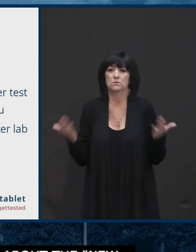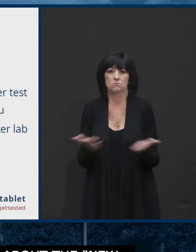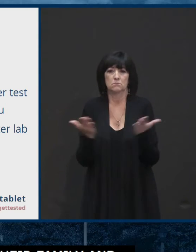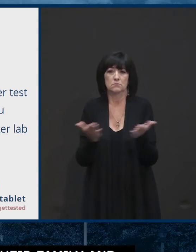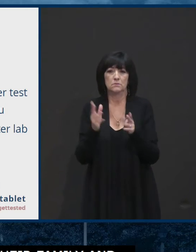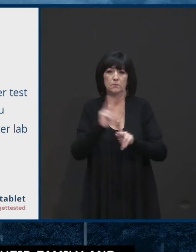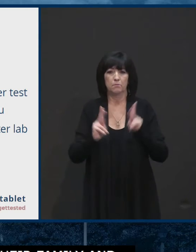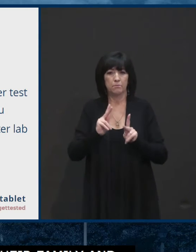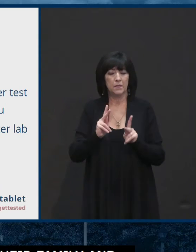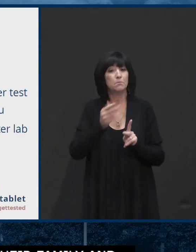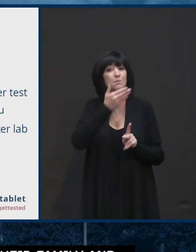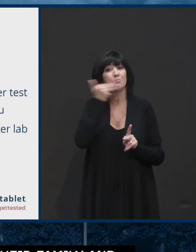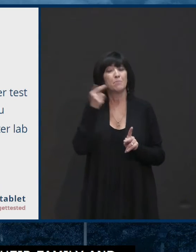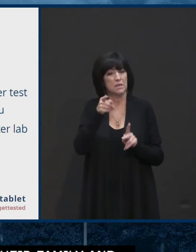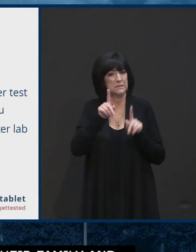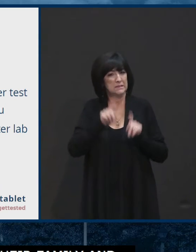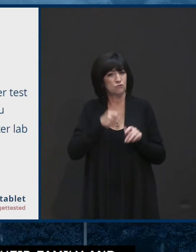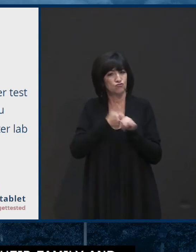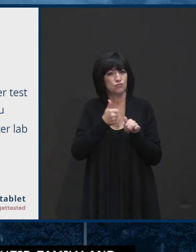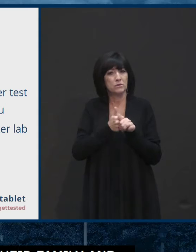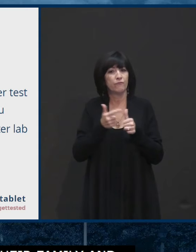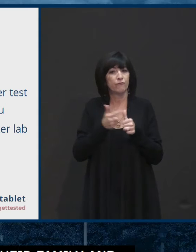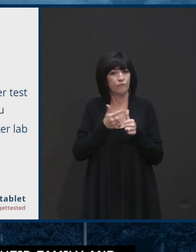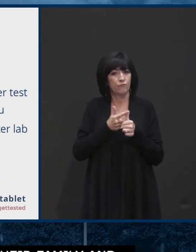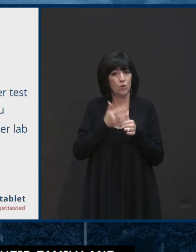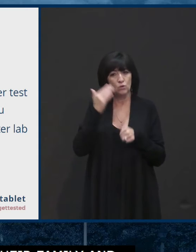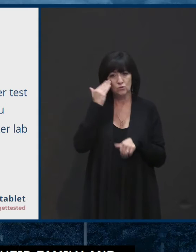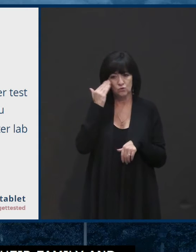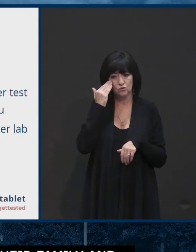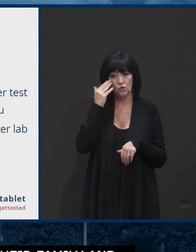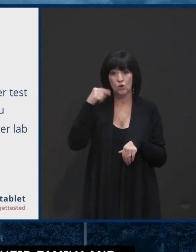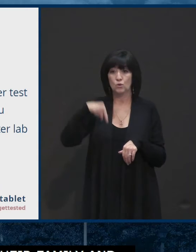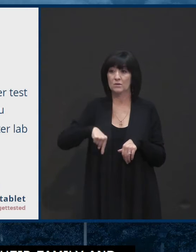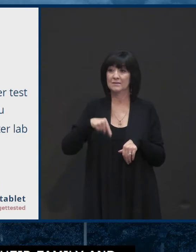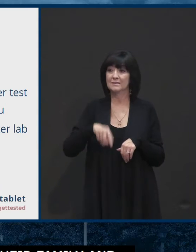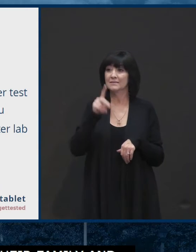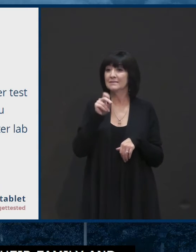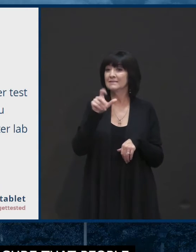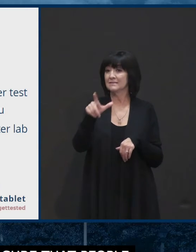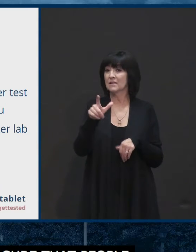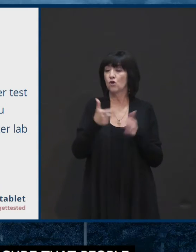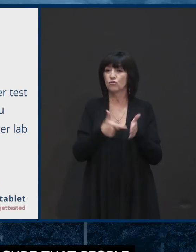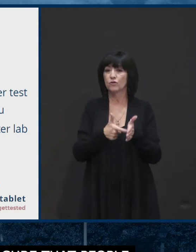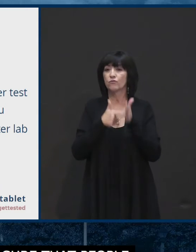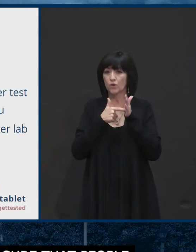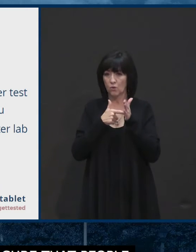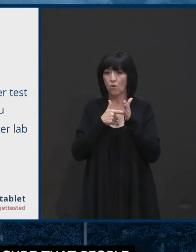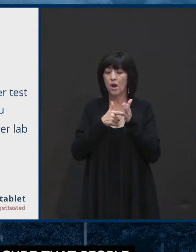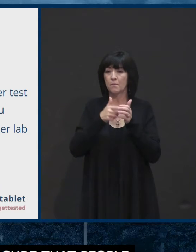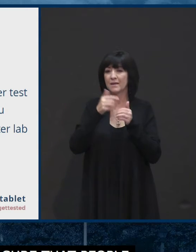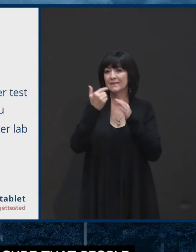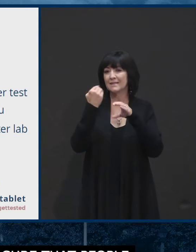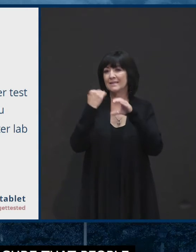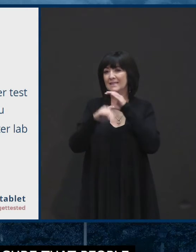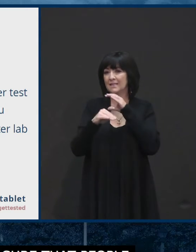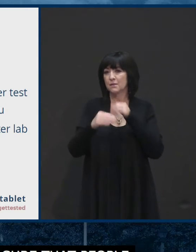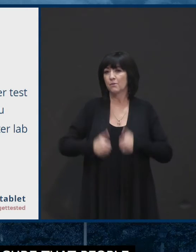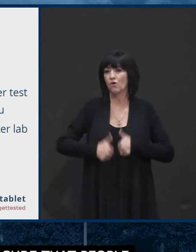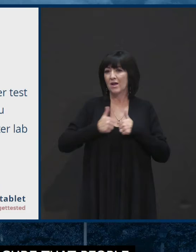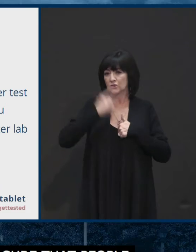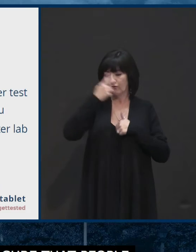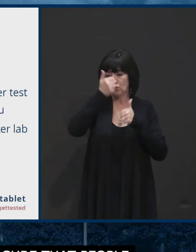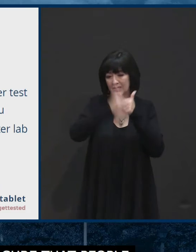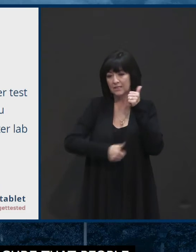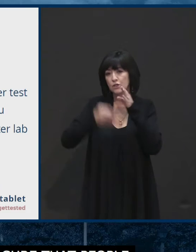several weeks. Requirements: you live in Delaware, you have an email address for every individual that requests it. So the way the system works with